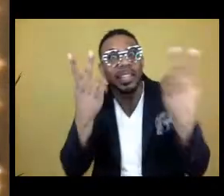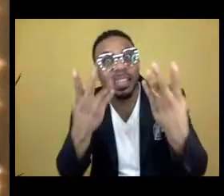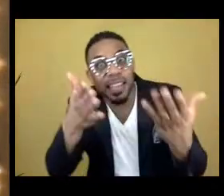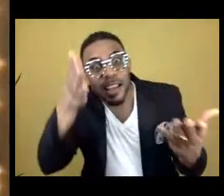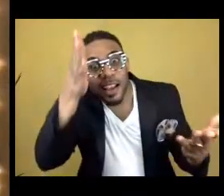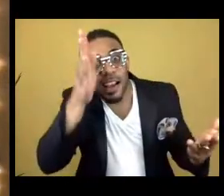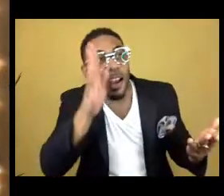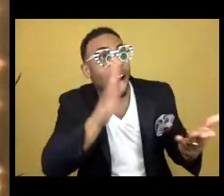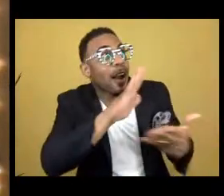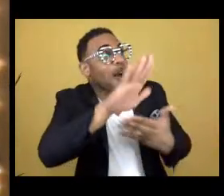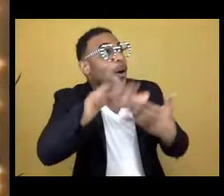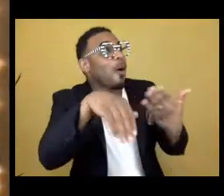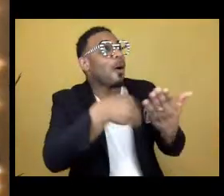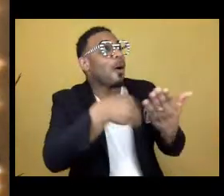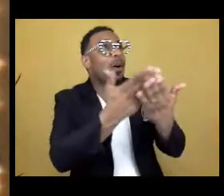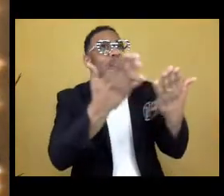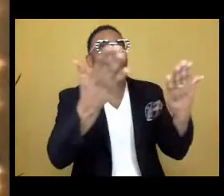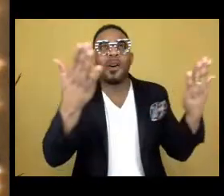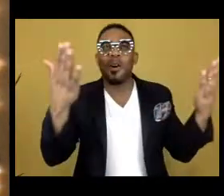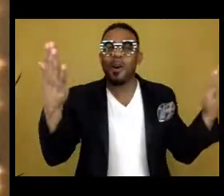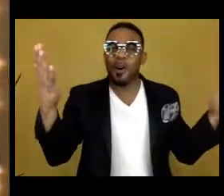the